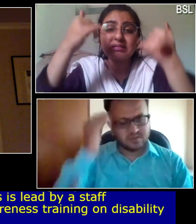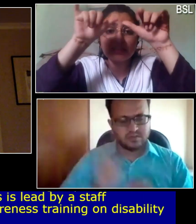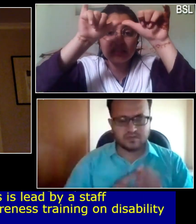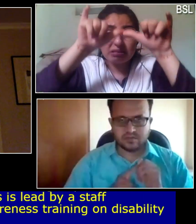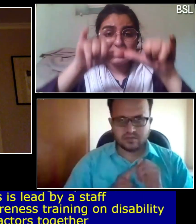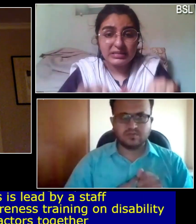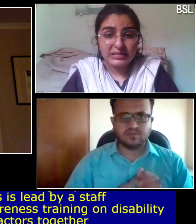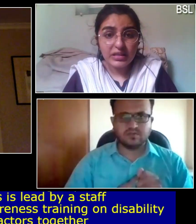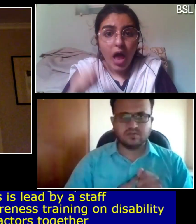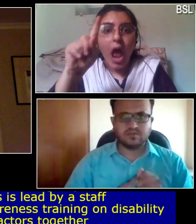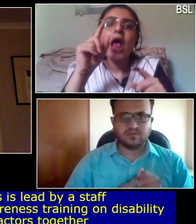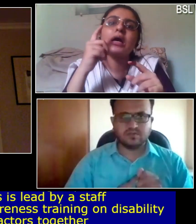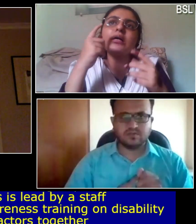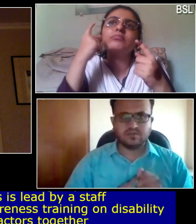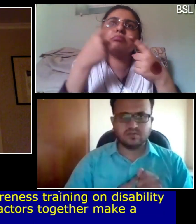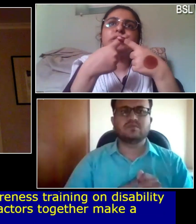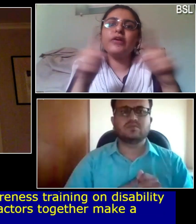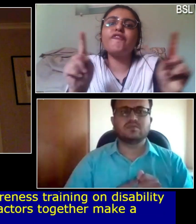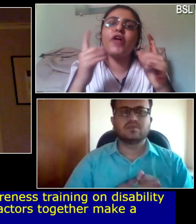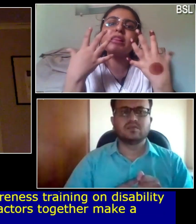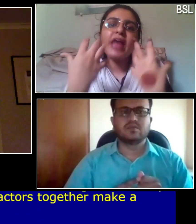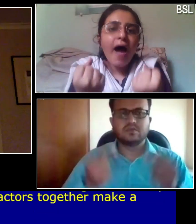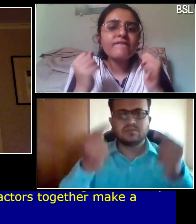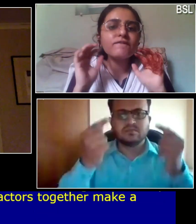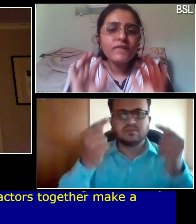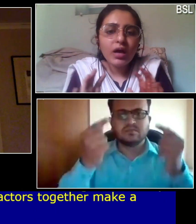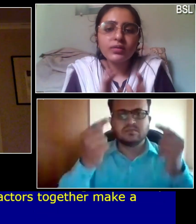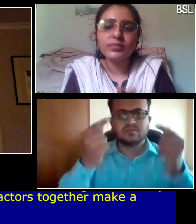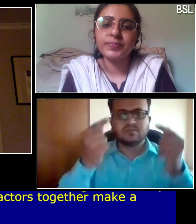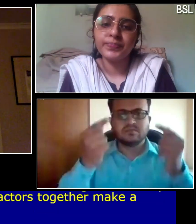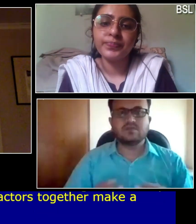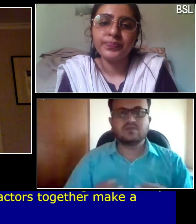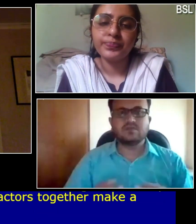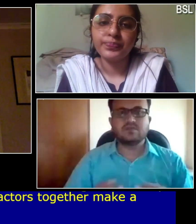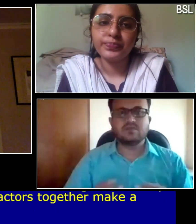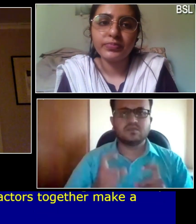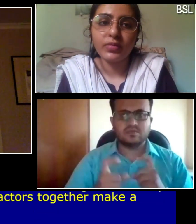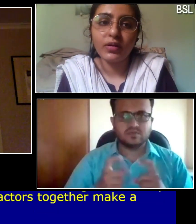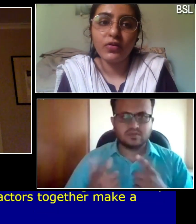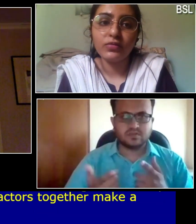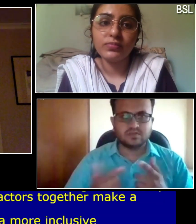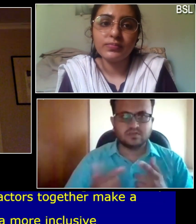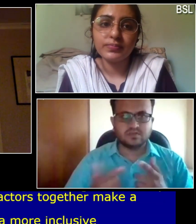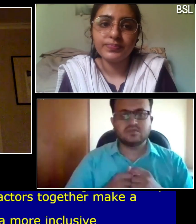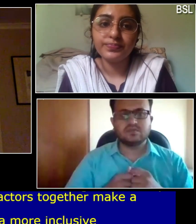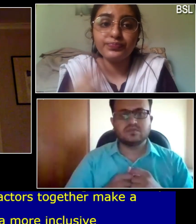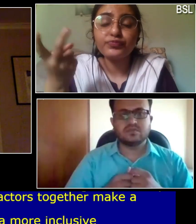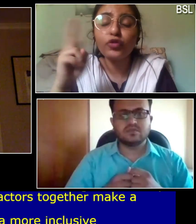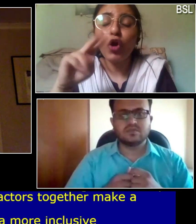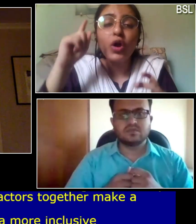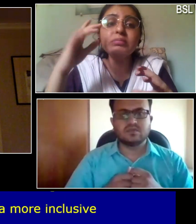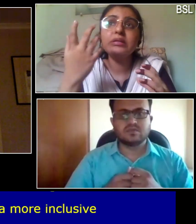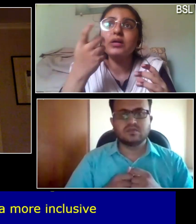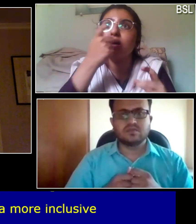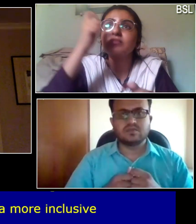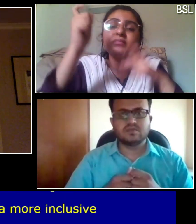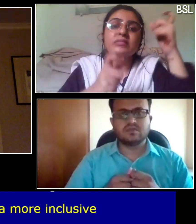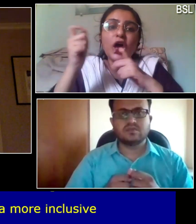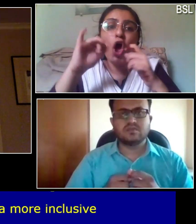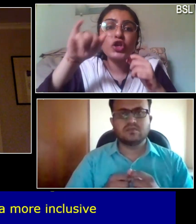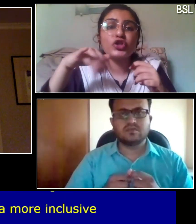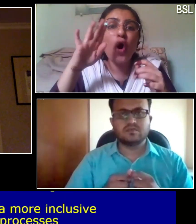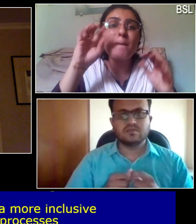a difference. The council is putting in place a more inclusive employment practice, incorporating processes that